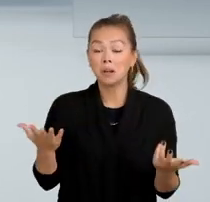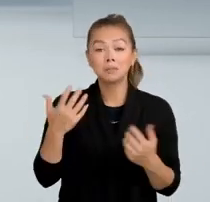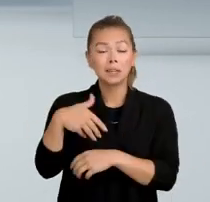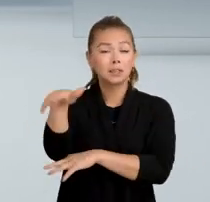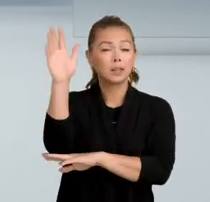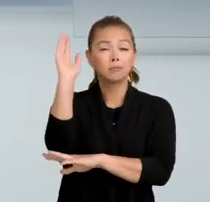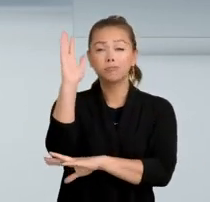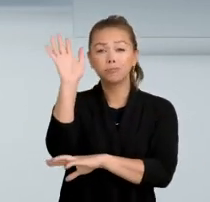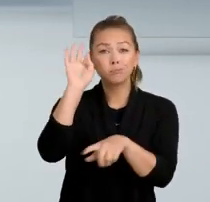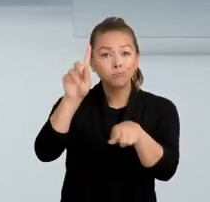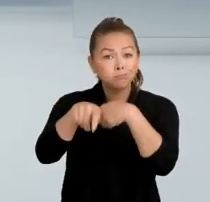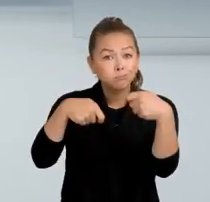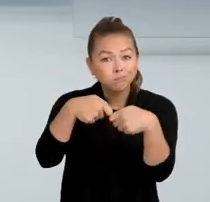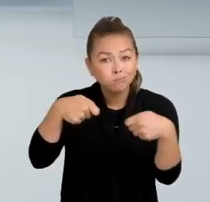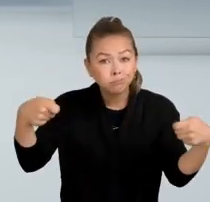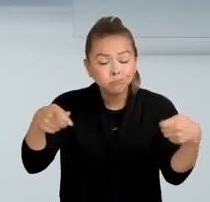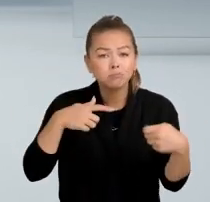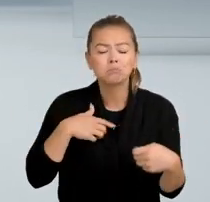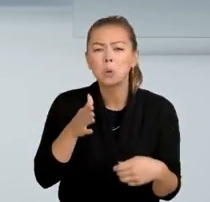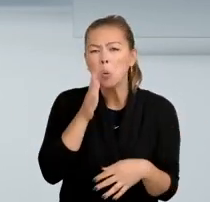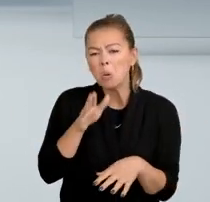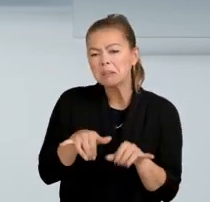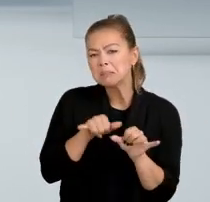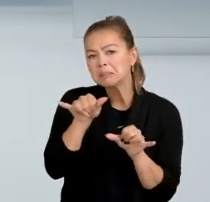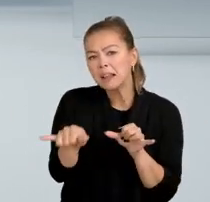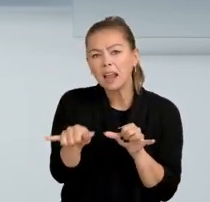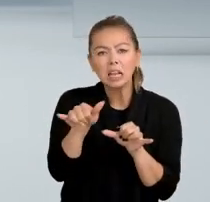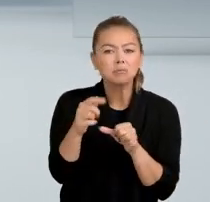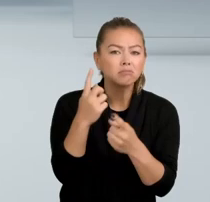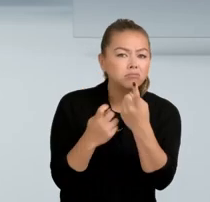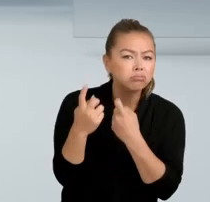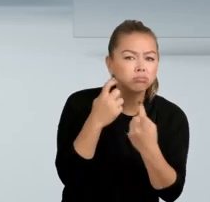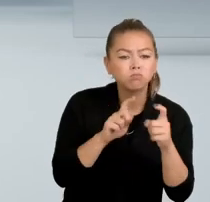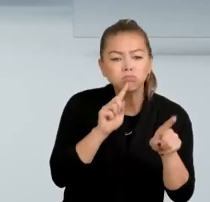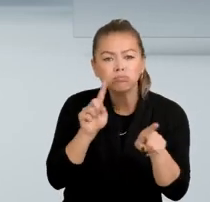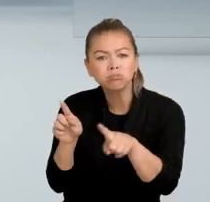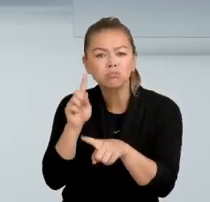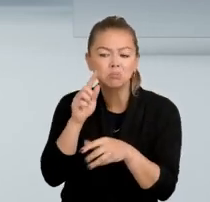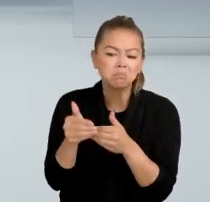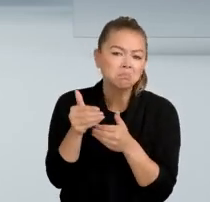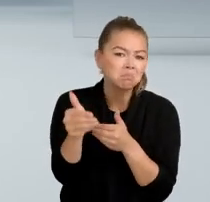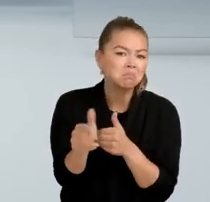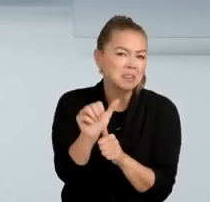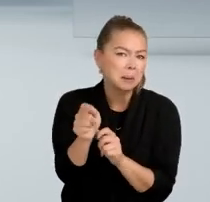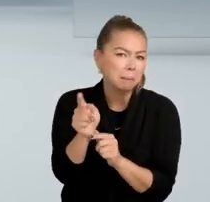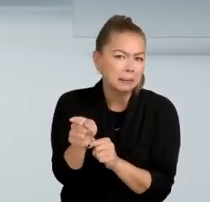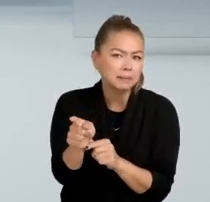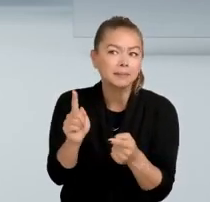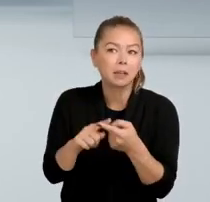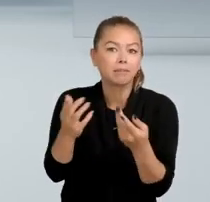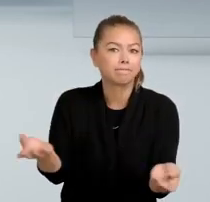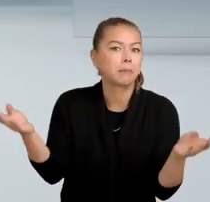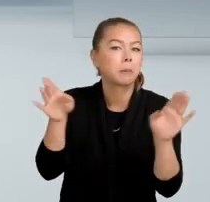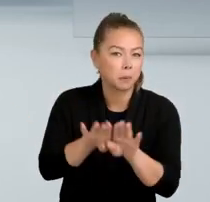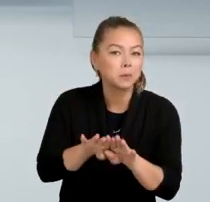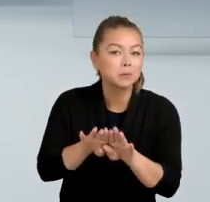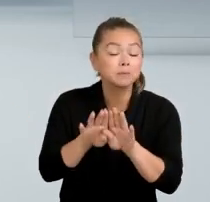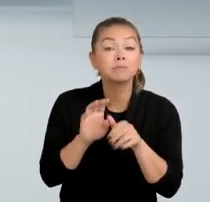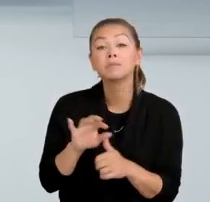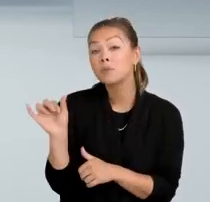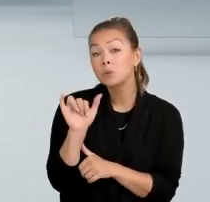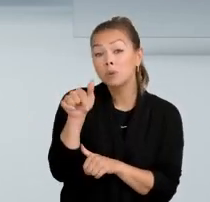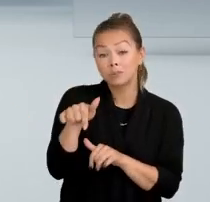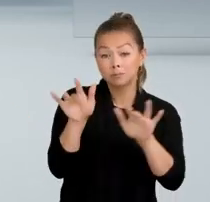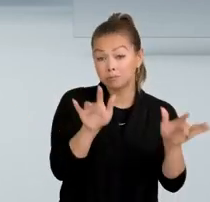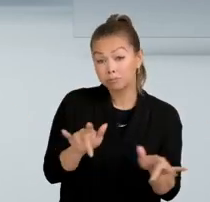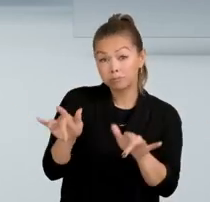window for about the next 10 minutes or until the portal closes you will receive an on-demand version of this webinar in the next day or so to re-watch